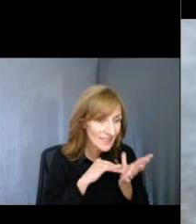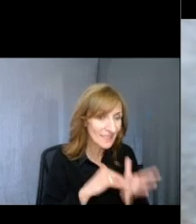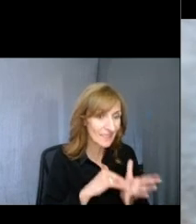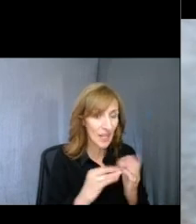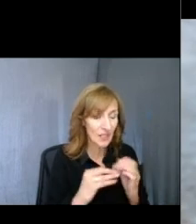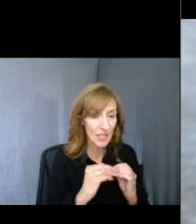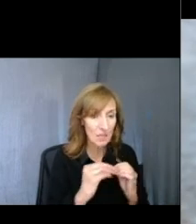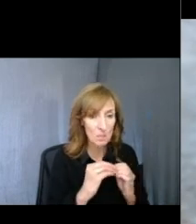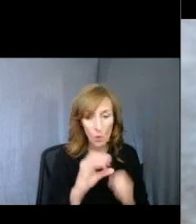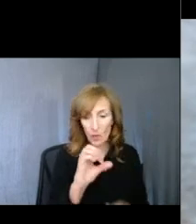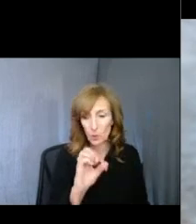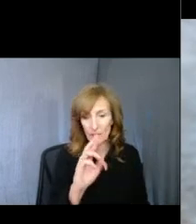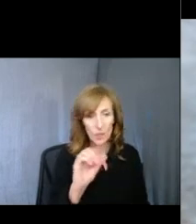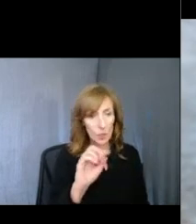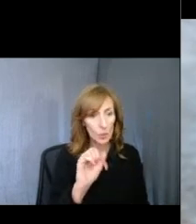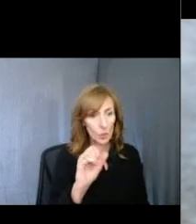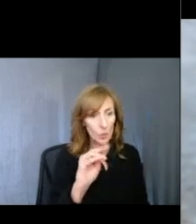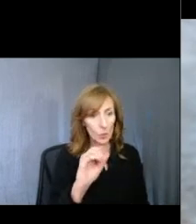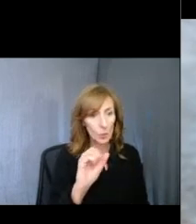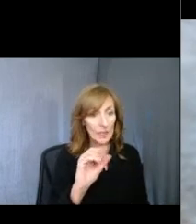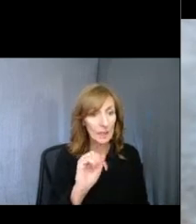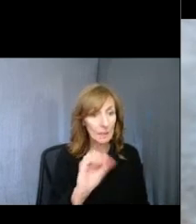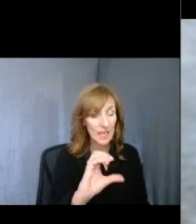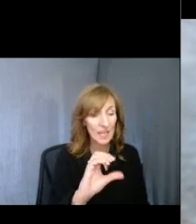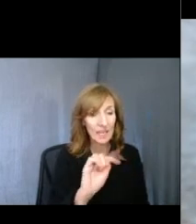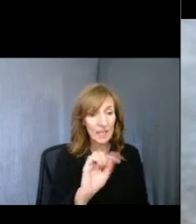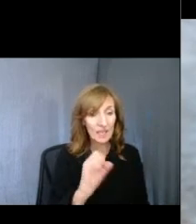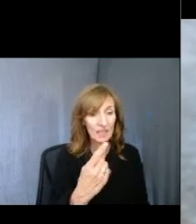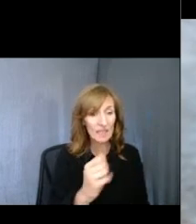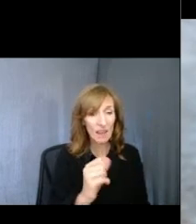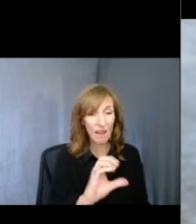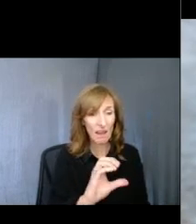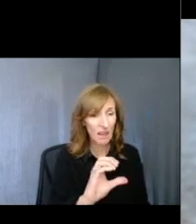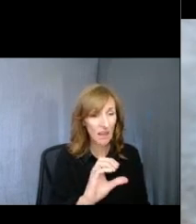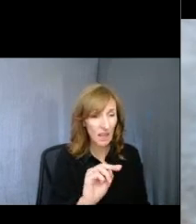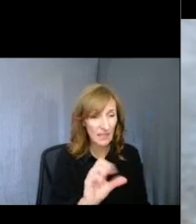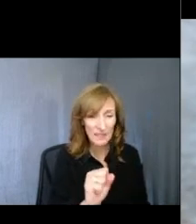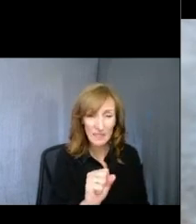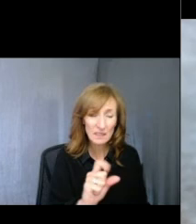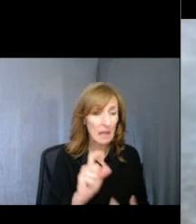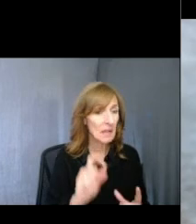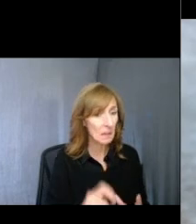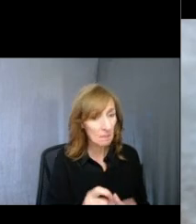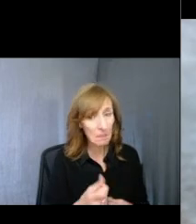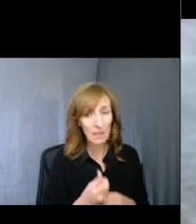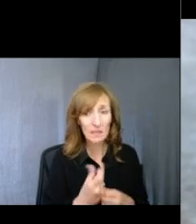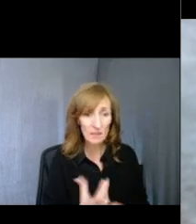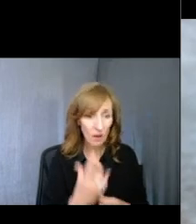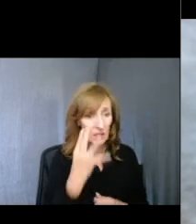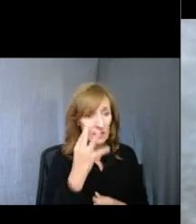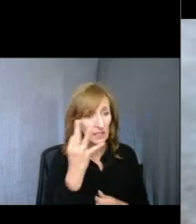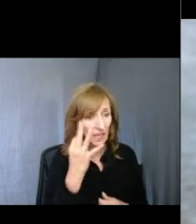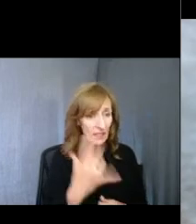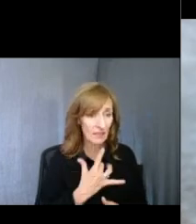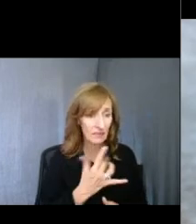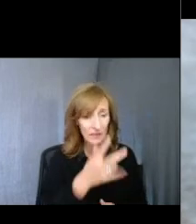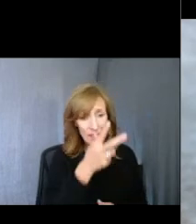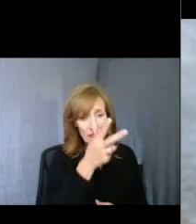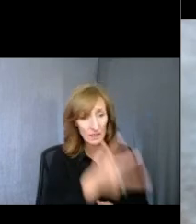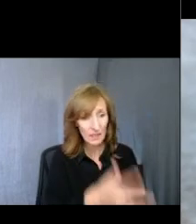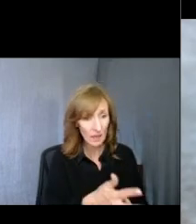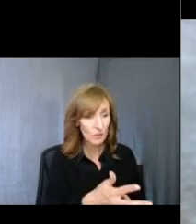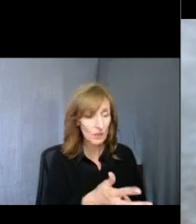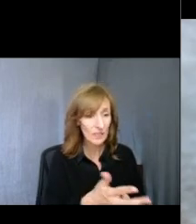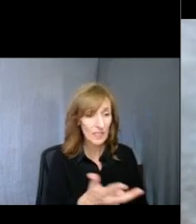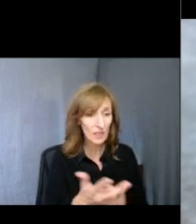them from being formed? Those things must make you feel very ill, and what can we do to palliate that?